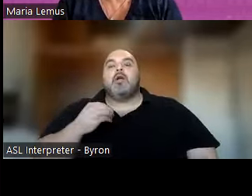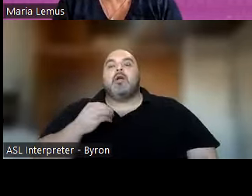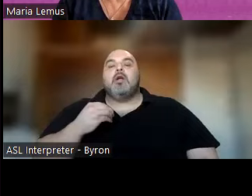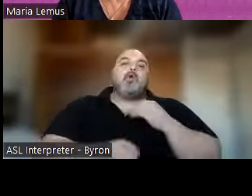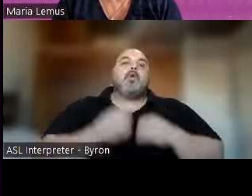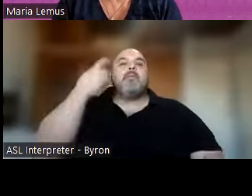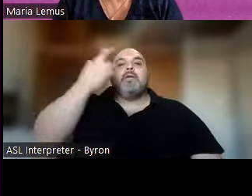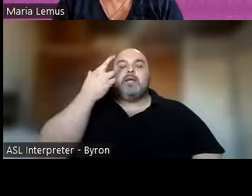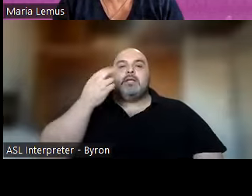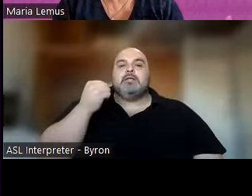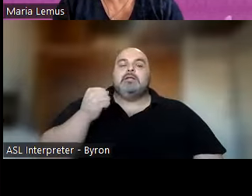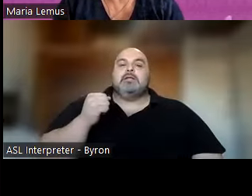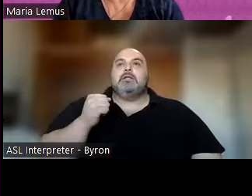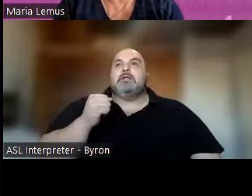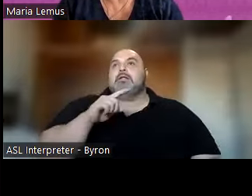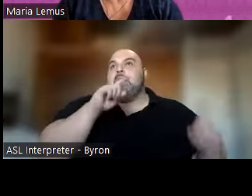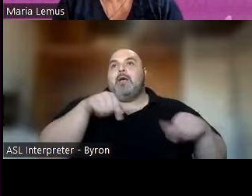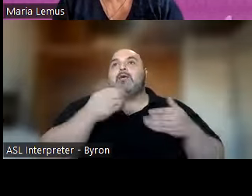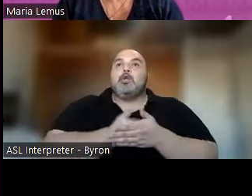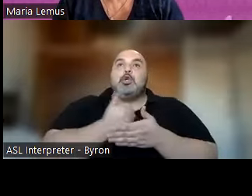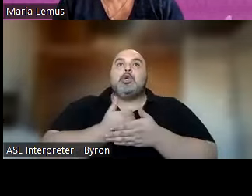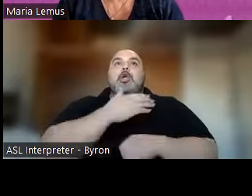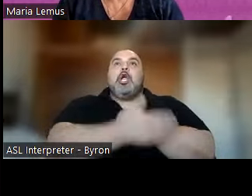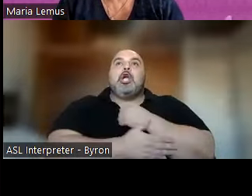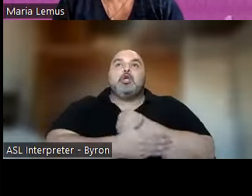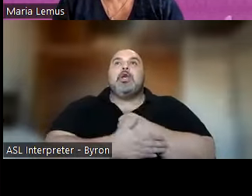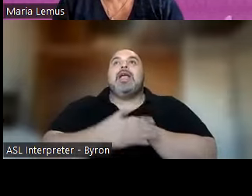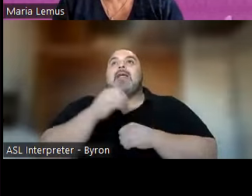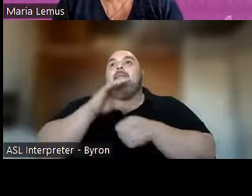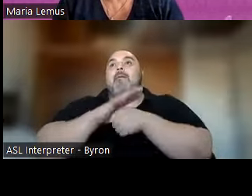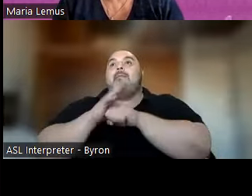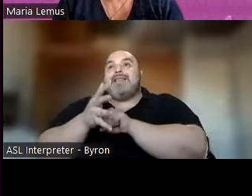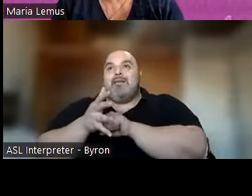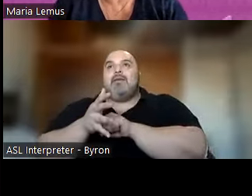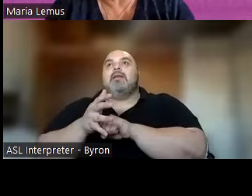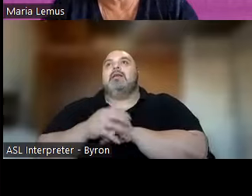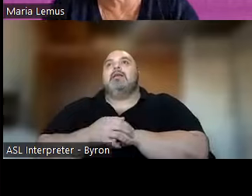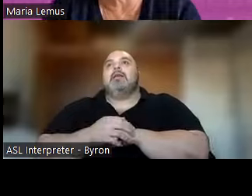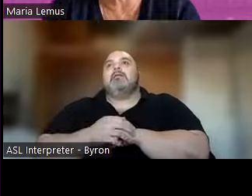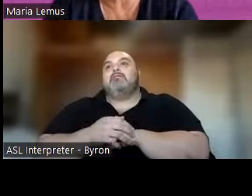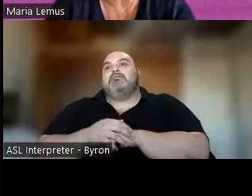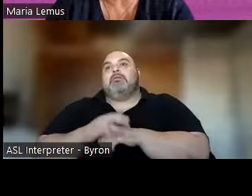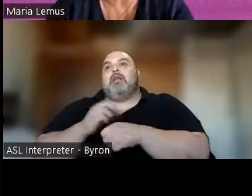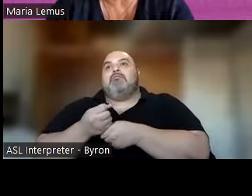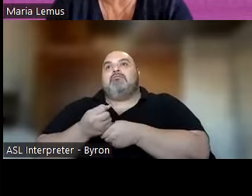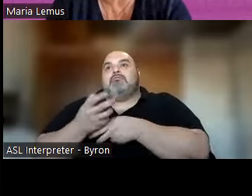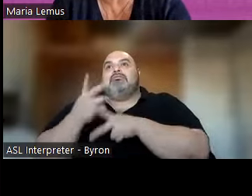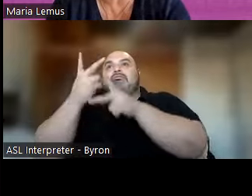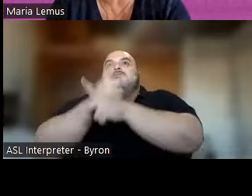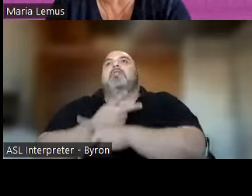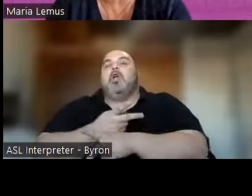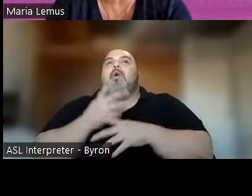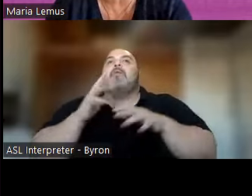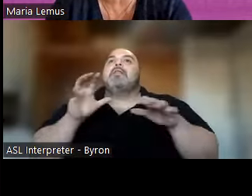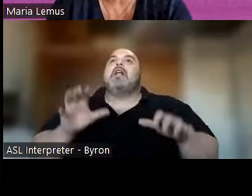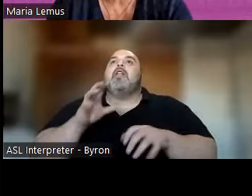of just coming to a new country. And then the pandemic exacerbated that. We really did a lot of work in the